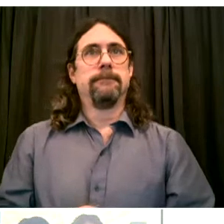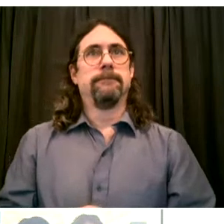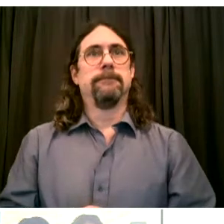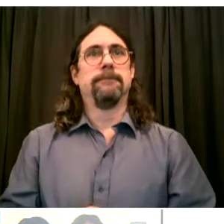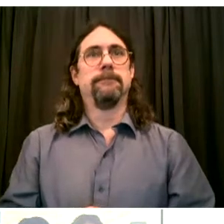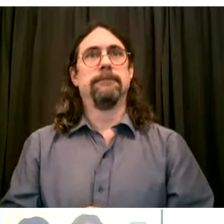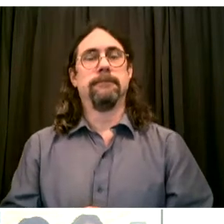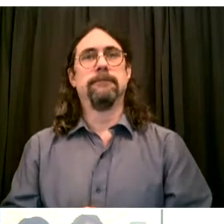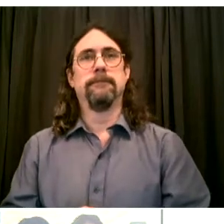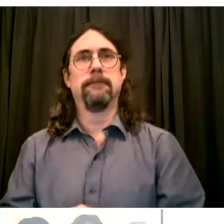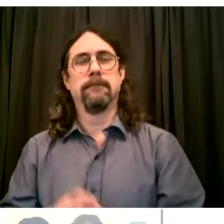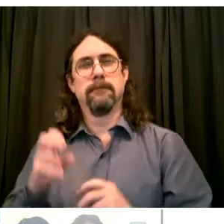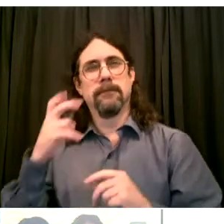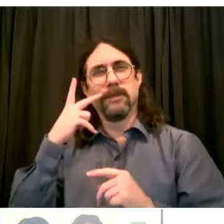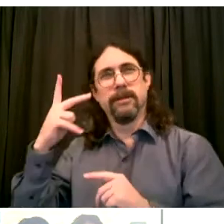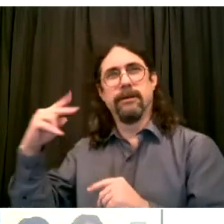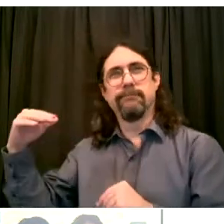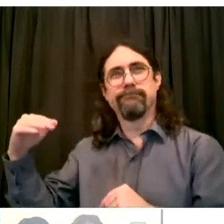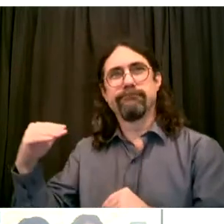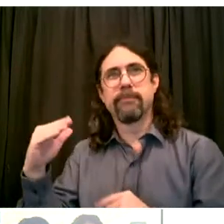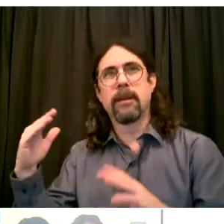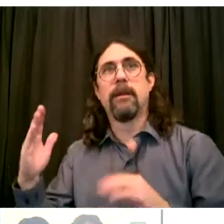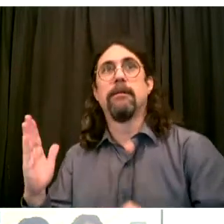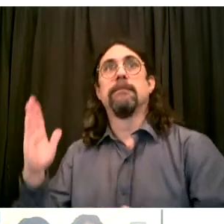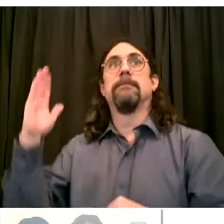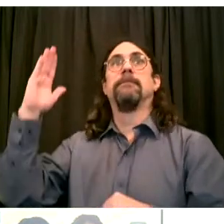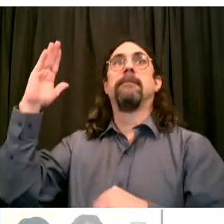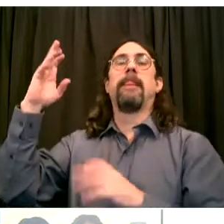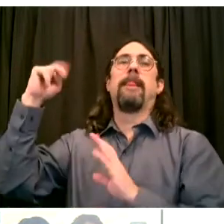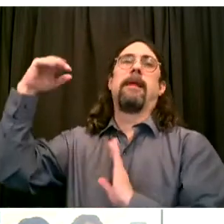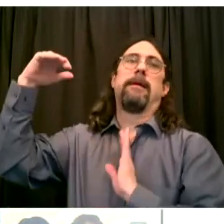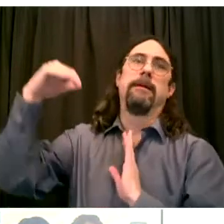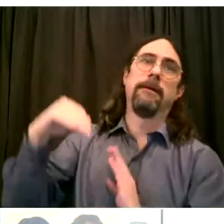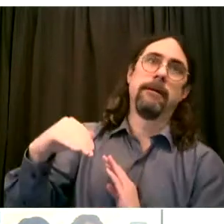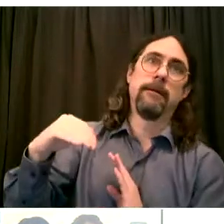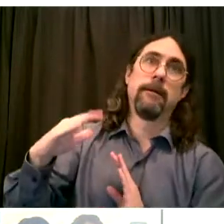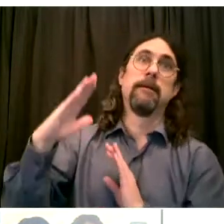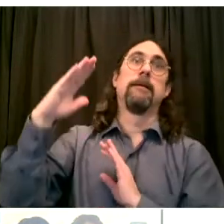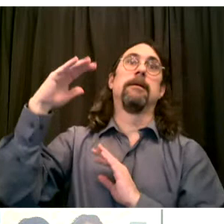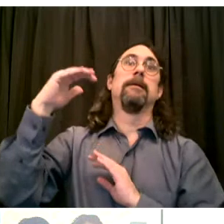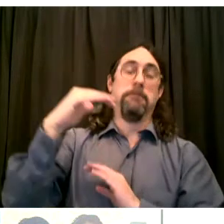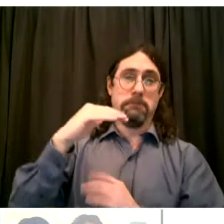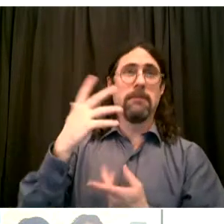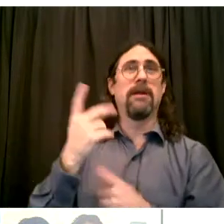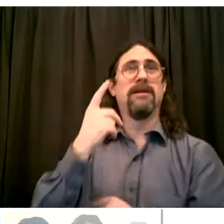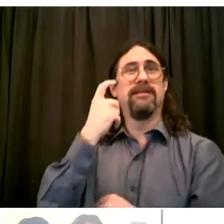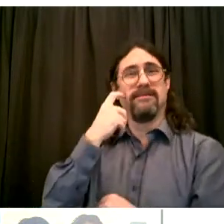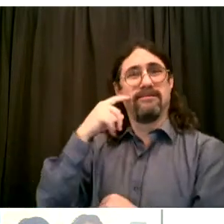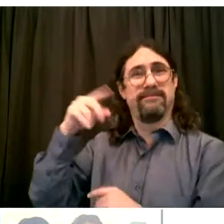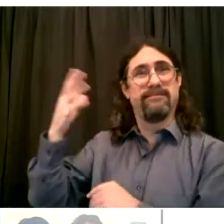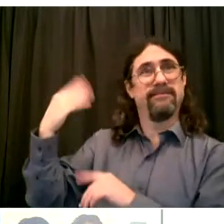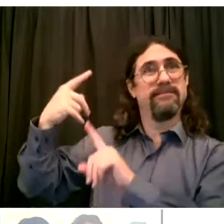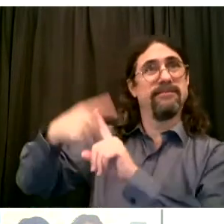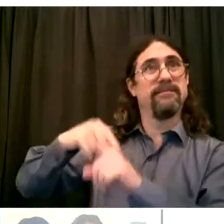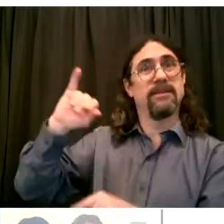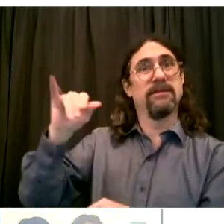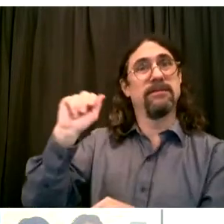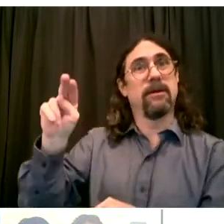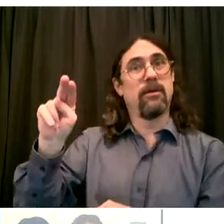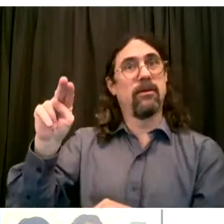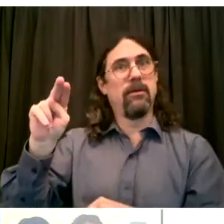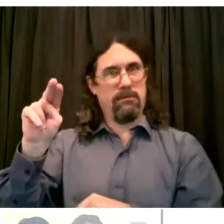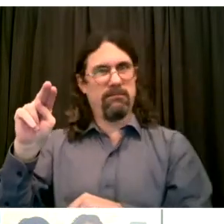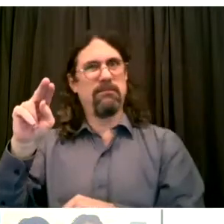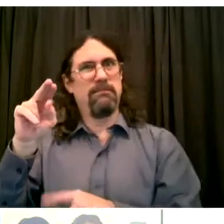day. And so that has come down significantly, and the numbers that we're seeing in recent days are closer to where we were